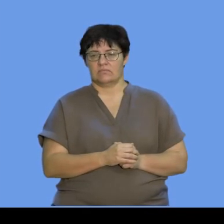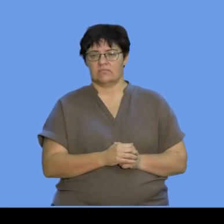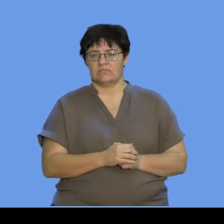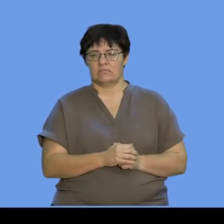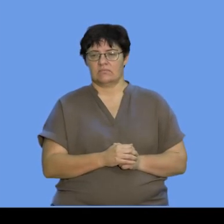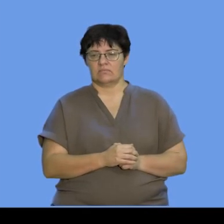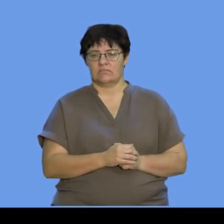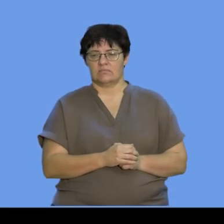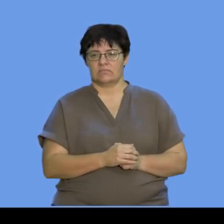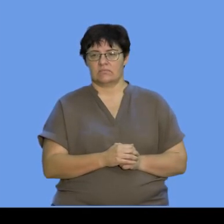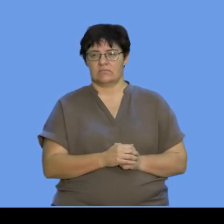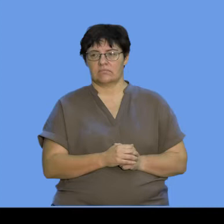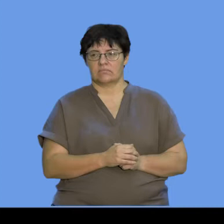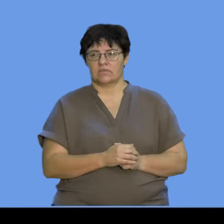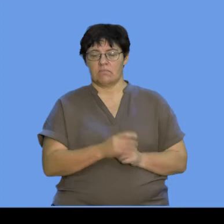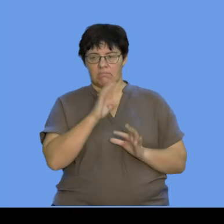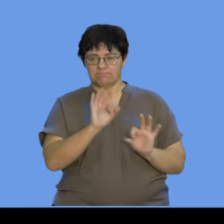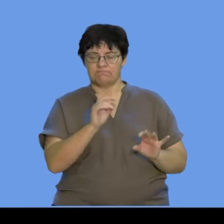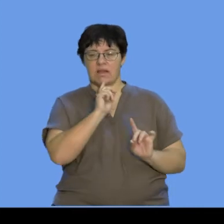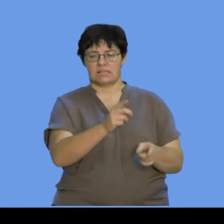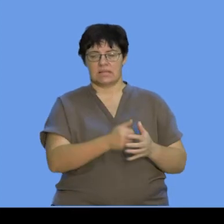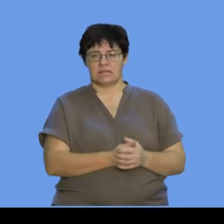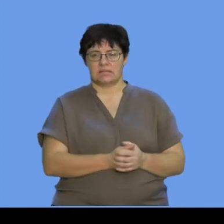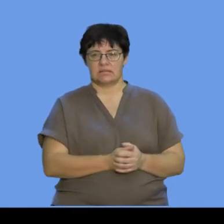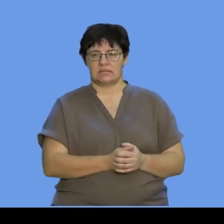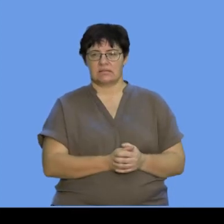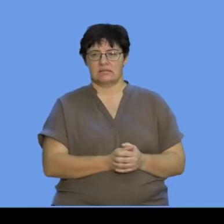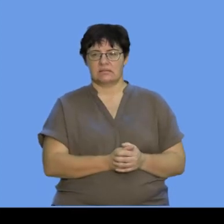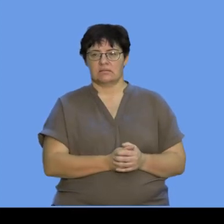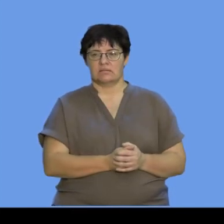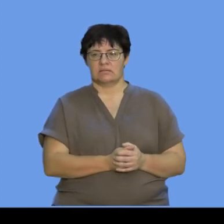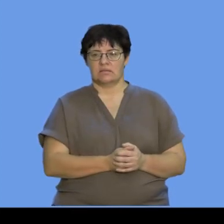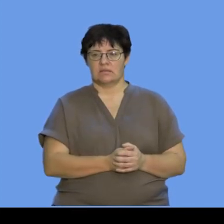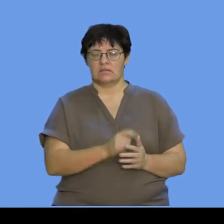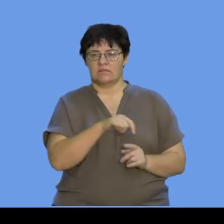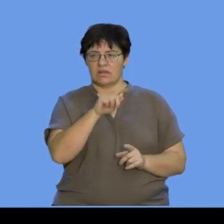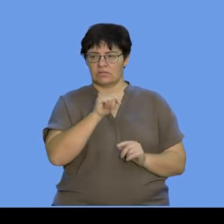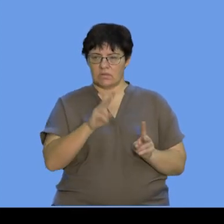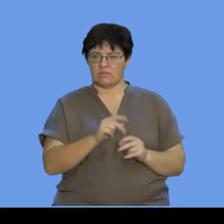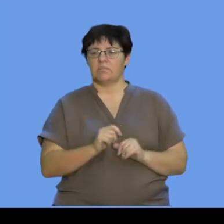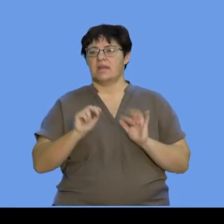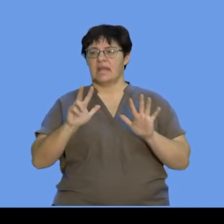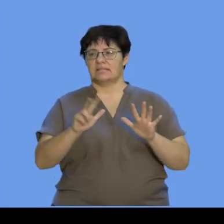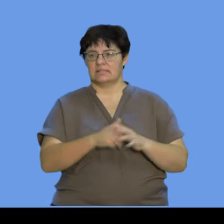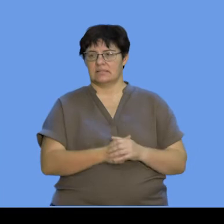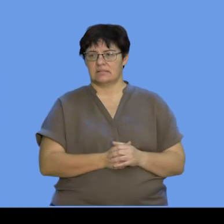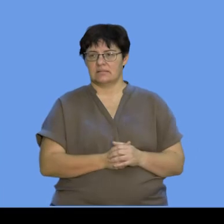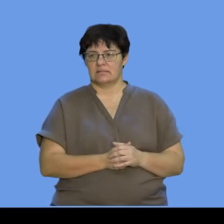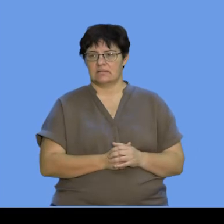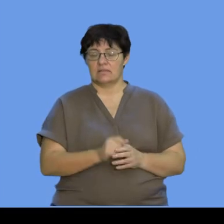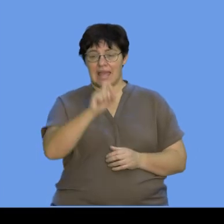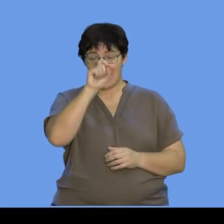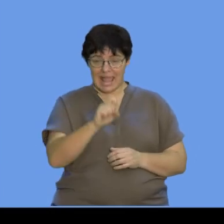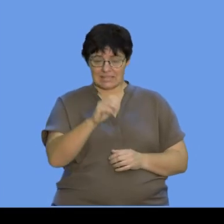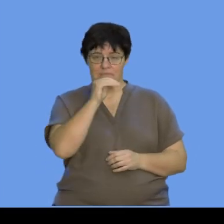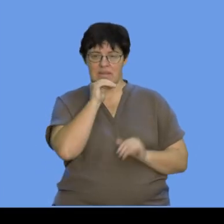press the calculator so that we get the correct answers. Divide this by 12 and that will give me 8. So x will therefore